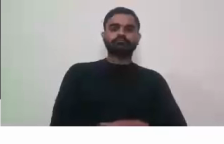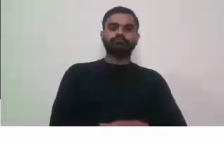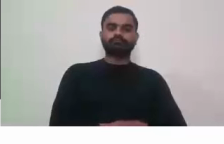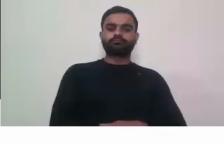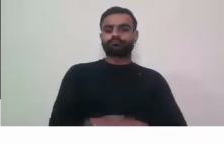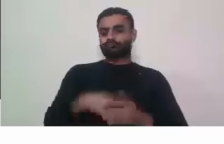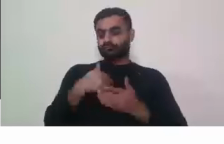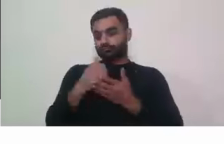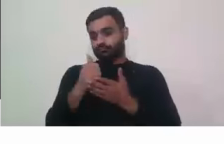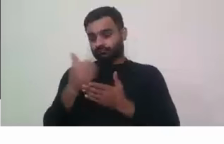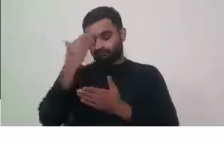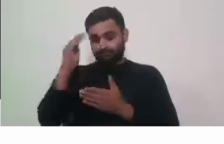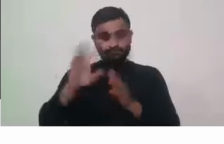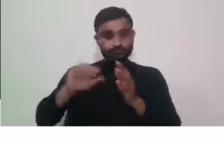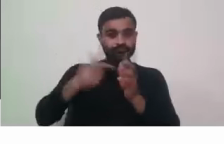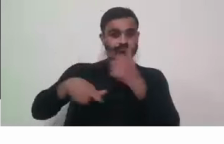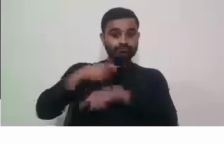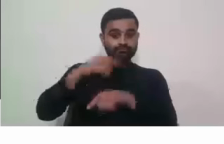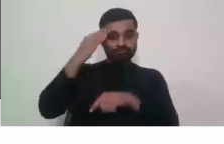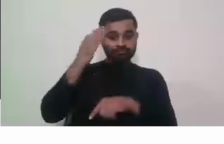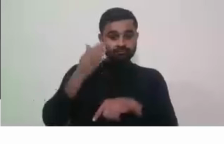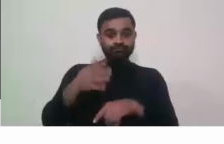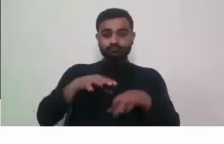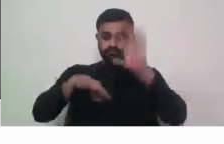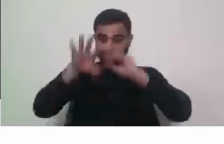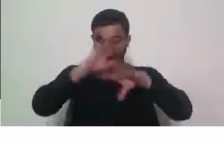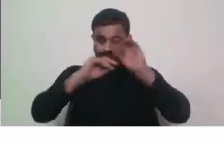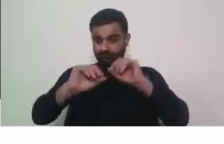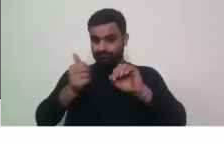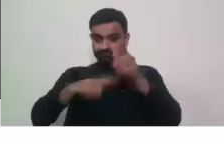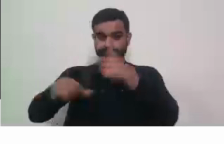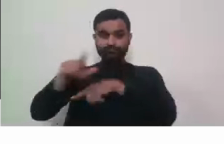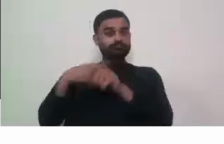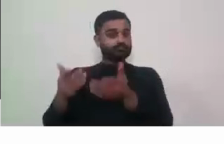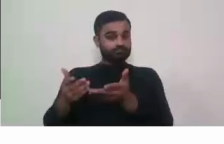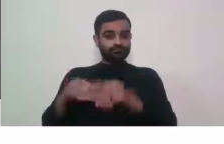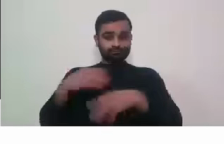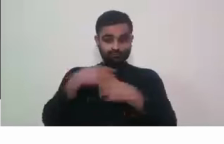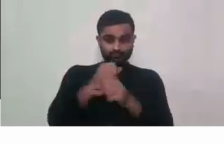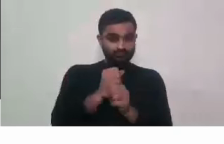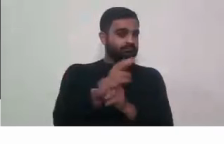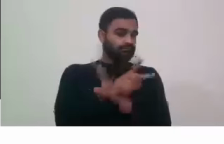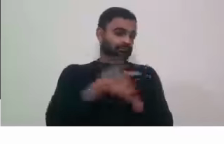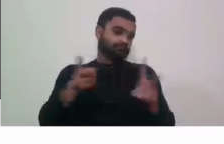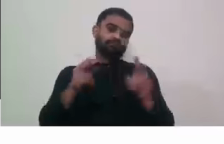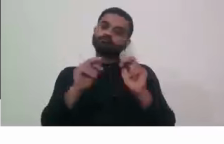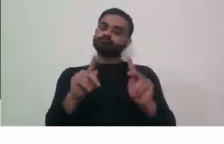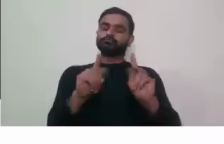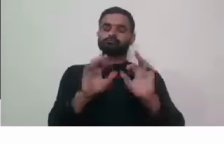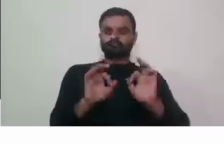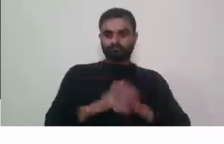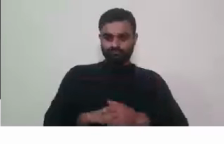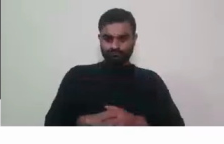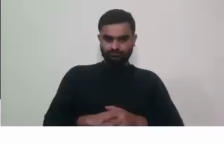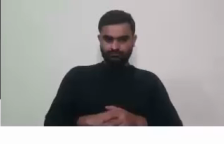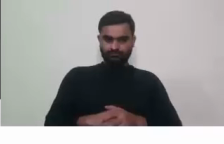Helping others know other languages, poem recitation, learning other languages, scripting. Yeah, okay. There Yeah, is